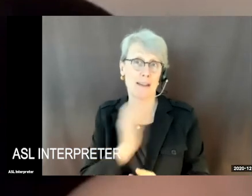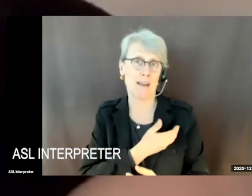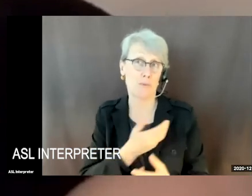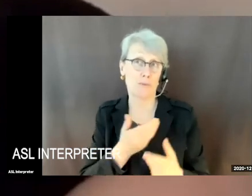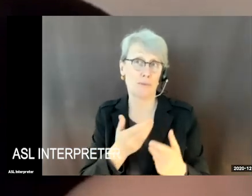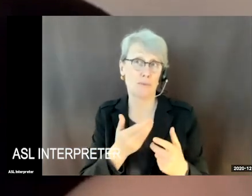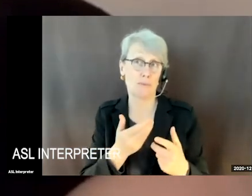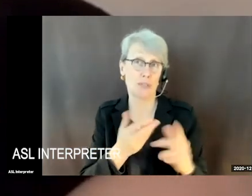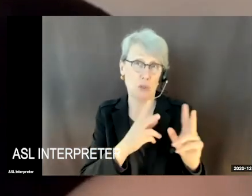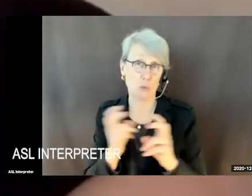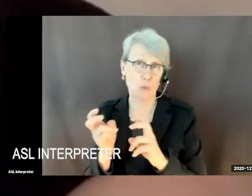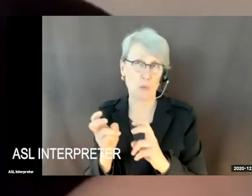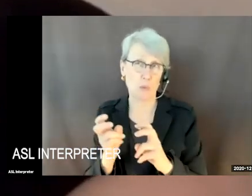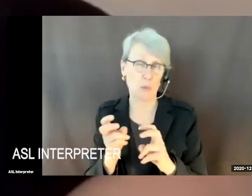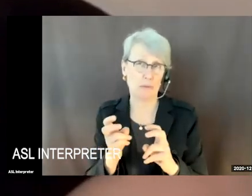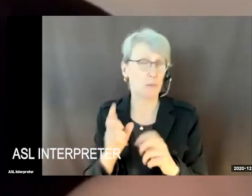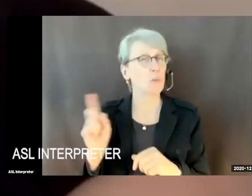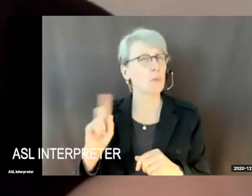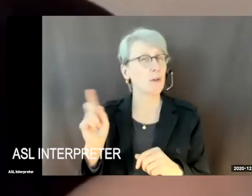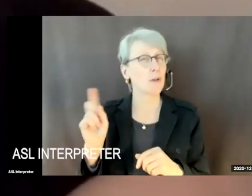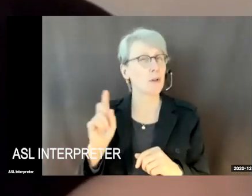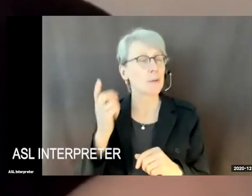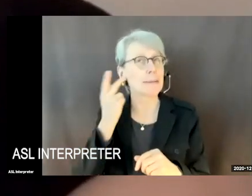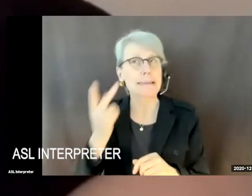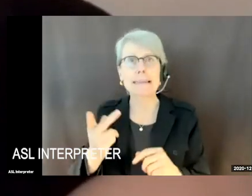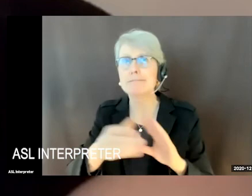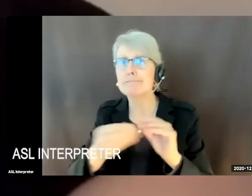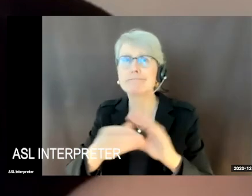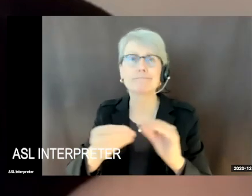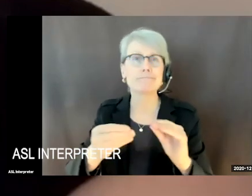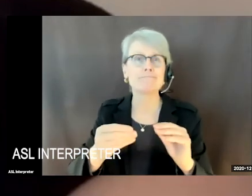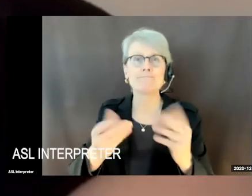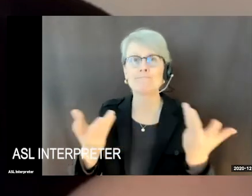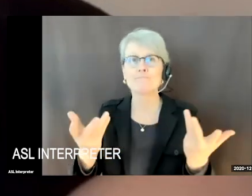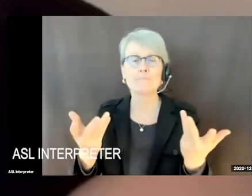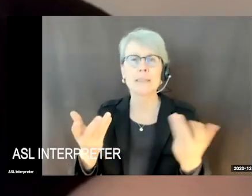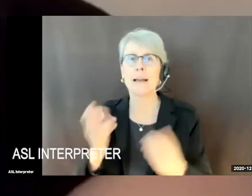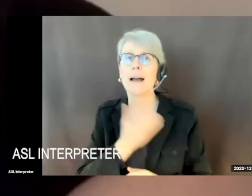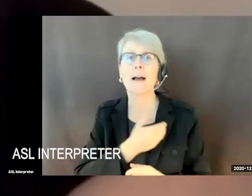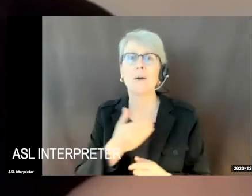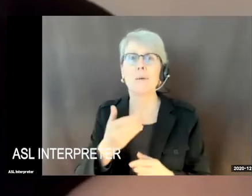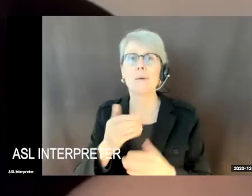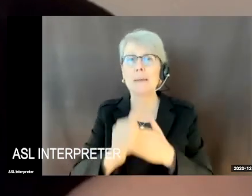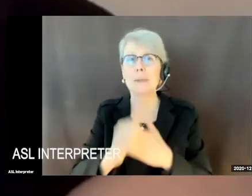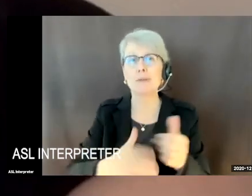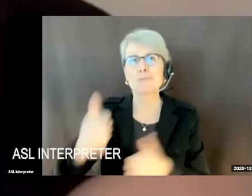so I think the issues that Nunavut is facing hasn't been brought up a lot